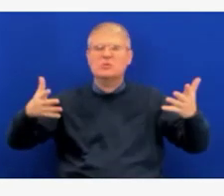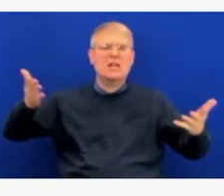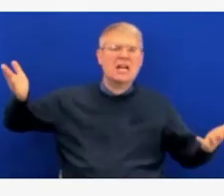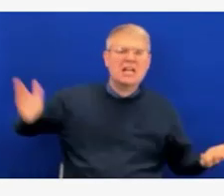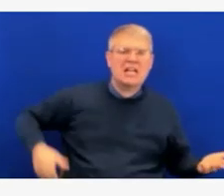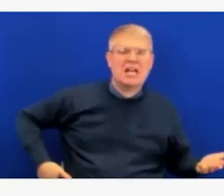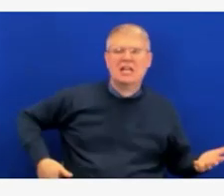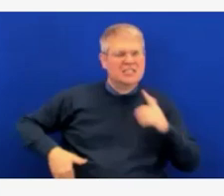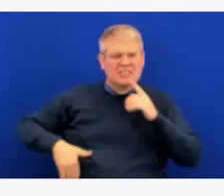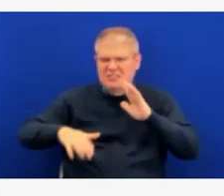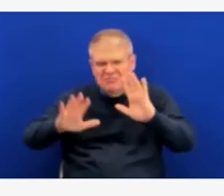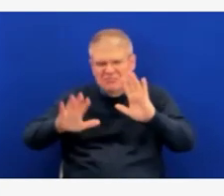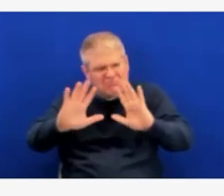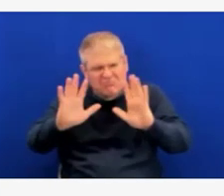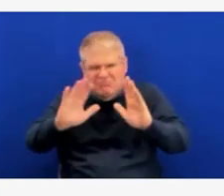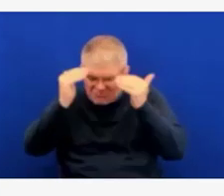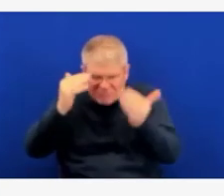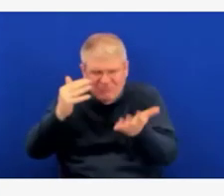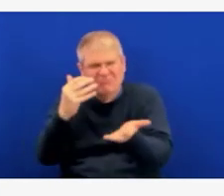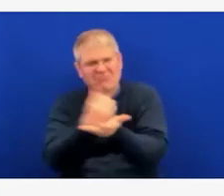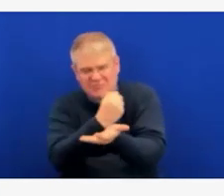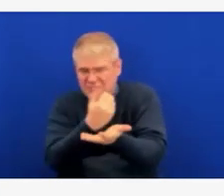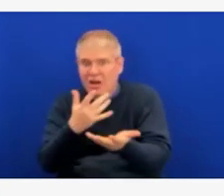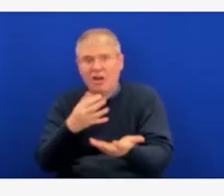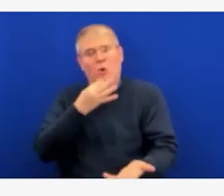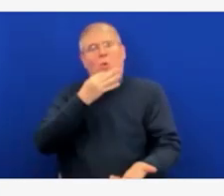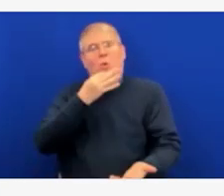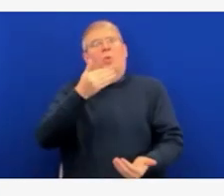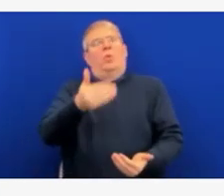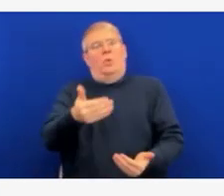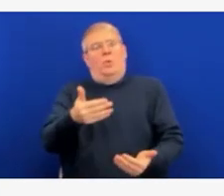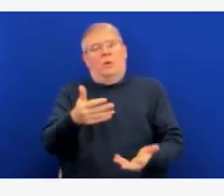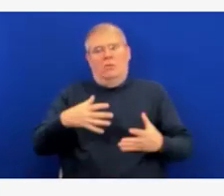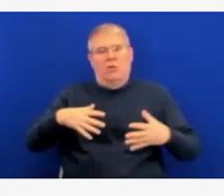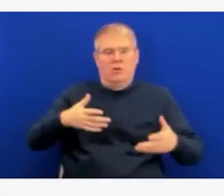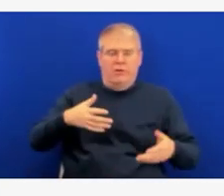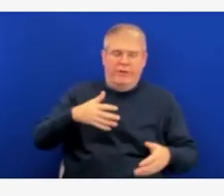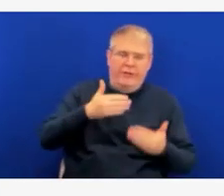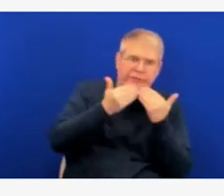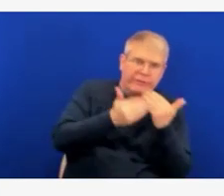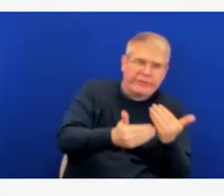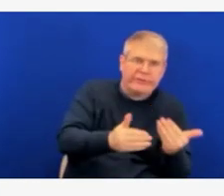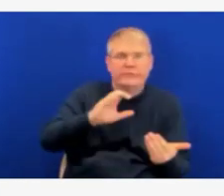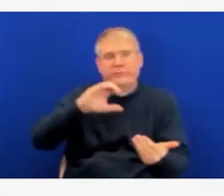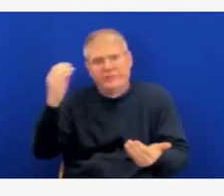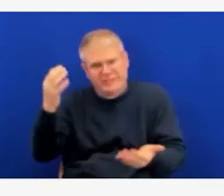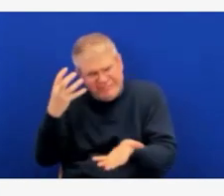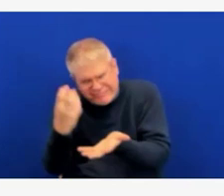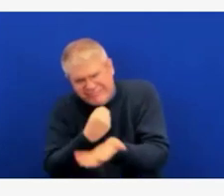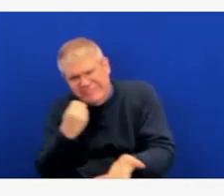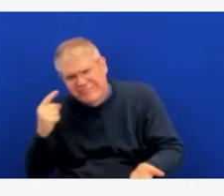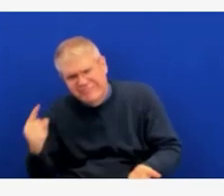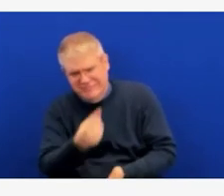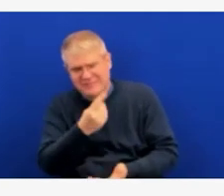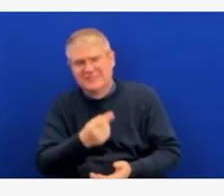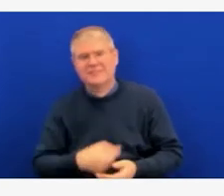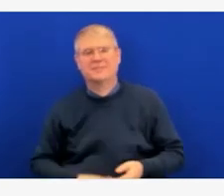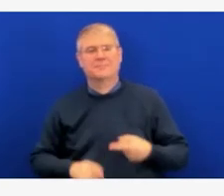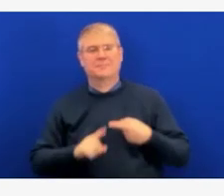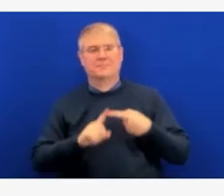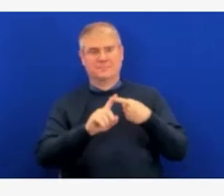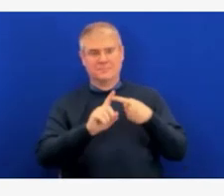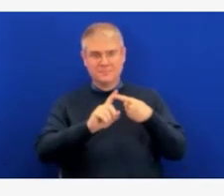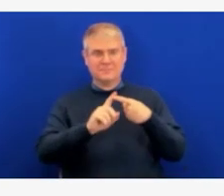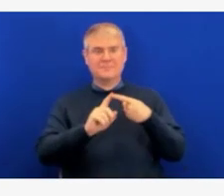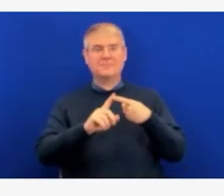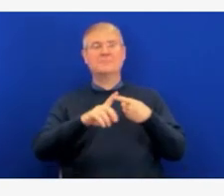So this brings me to the next great opportunity for protection against the ongoing risk of COVID, which is the approval of a COVID-19 vaccine for children ages